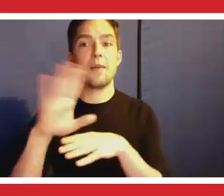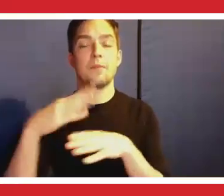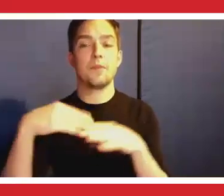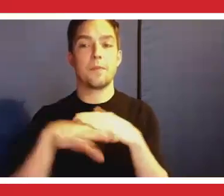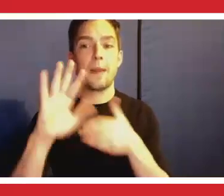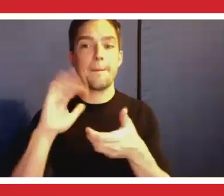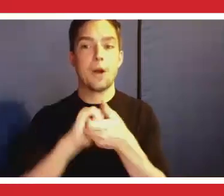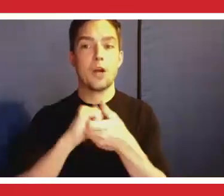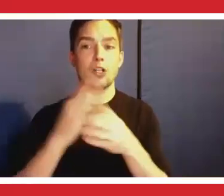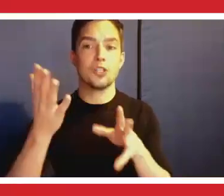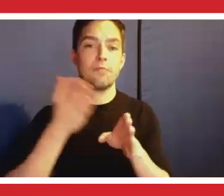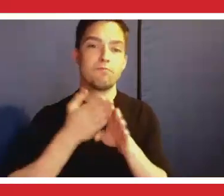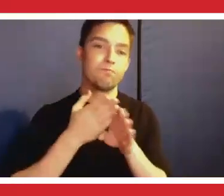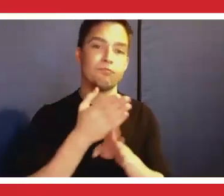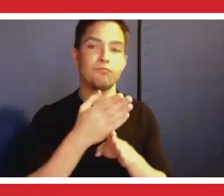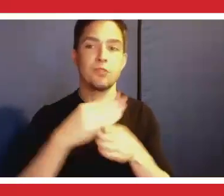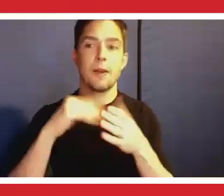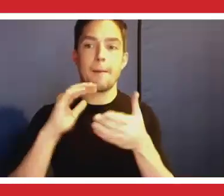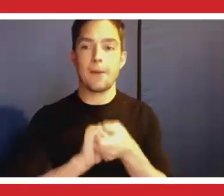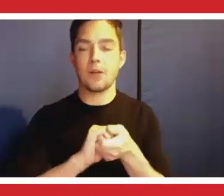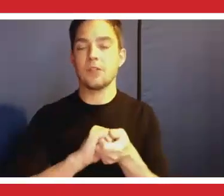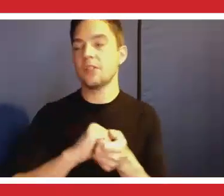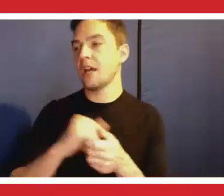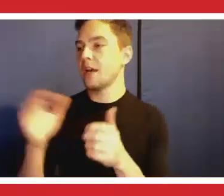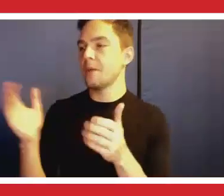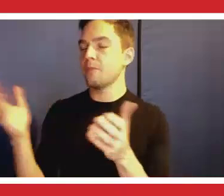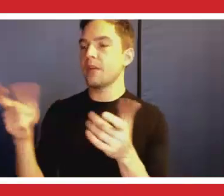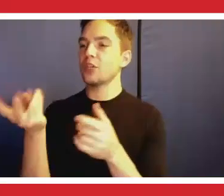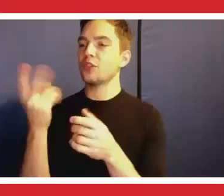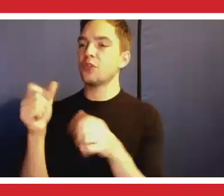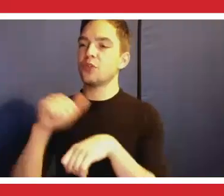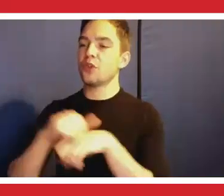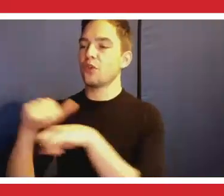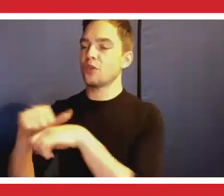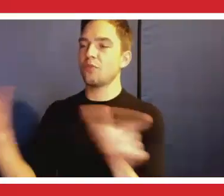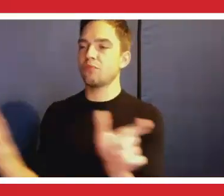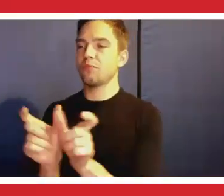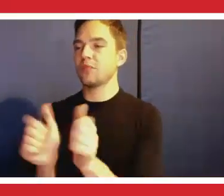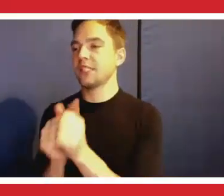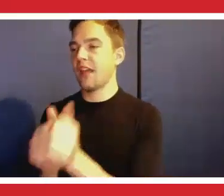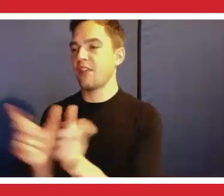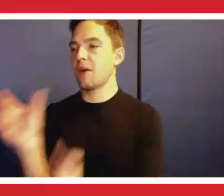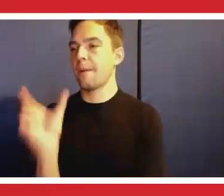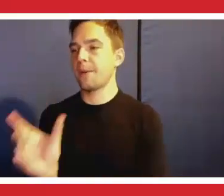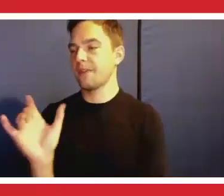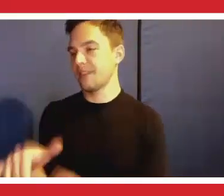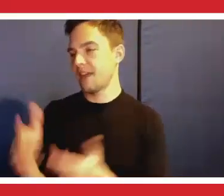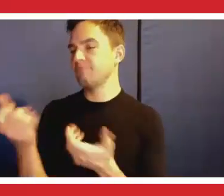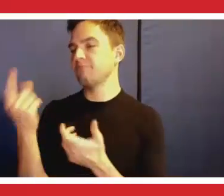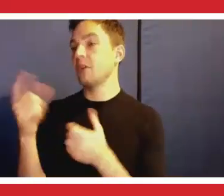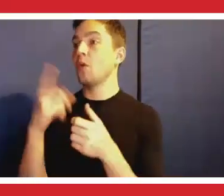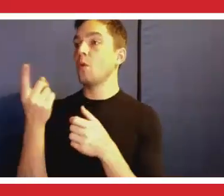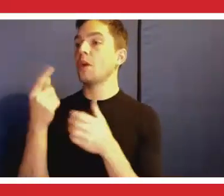partnerships. Perfect, bring those donors together. Ania, final one very quick highlight from